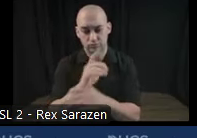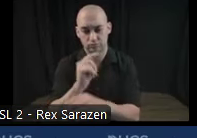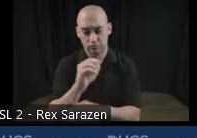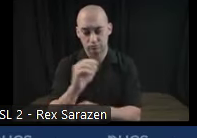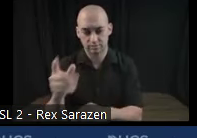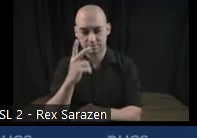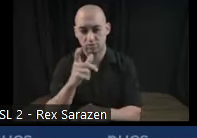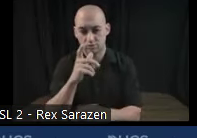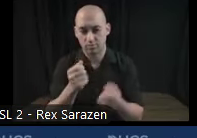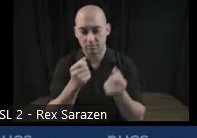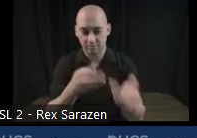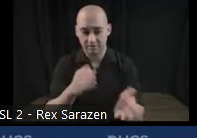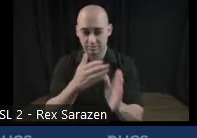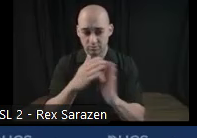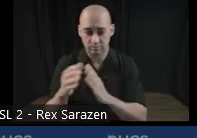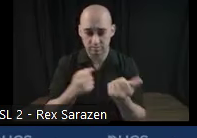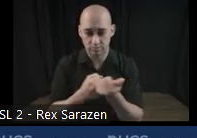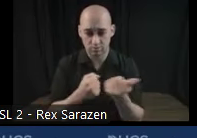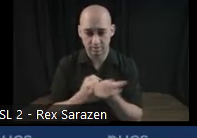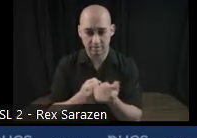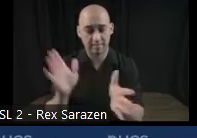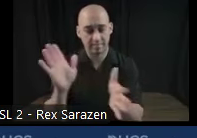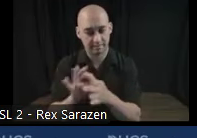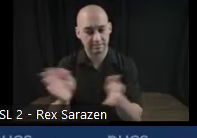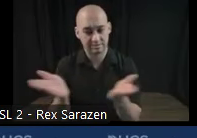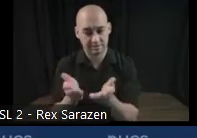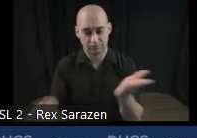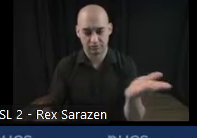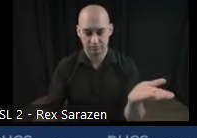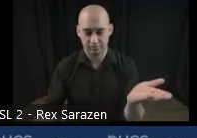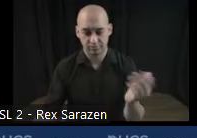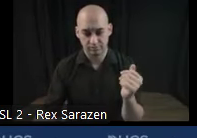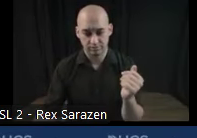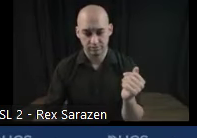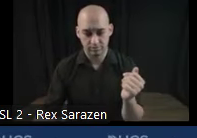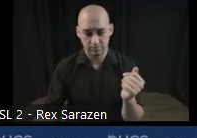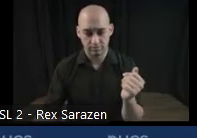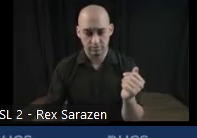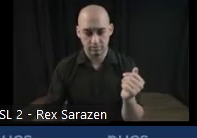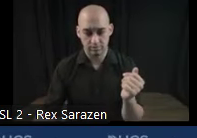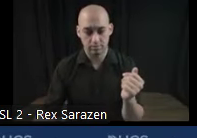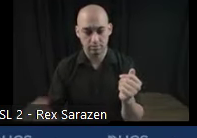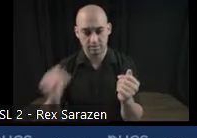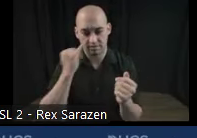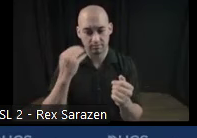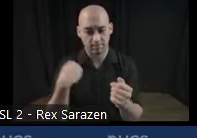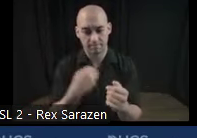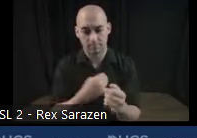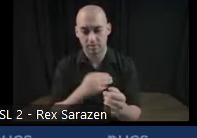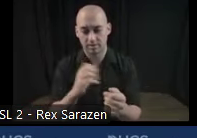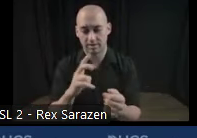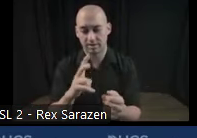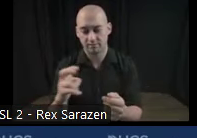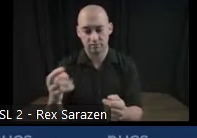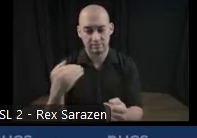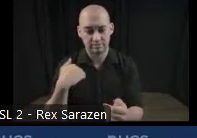supports. And the link is here. And if a member is ever having trouble connecting with the managed care plan or you're